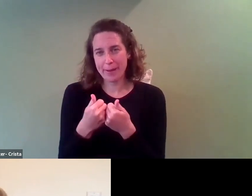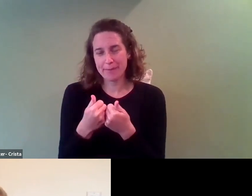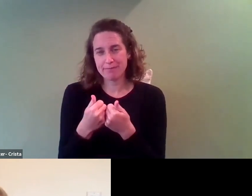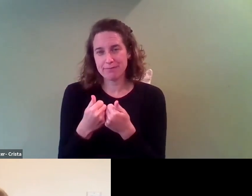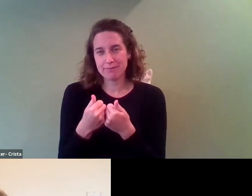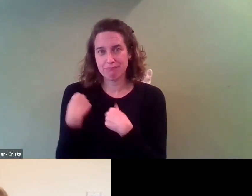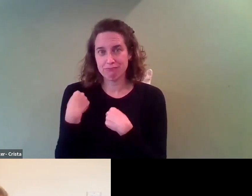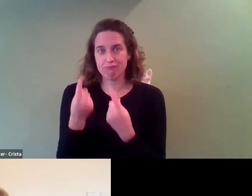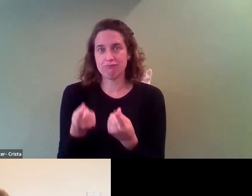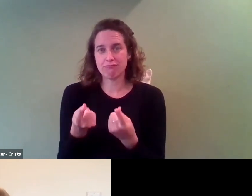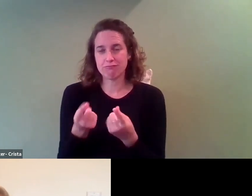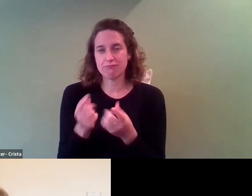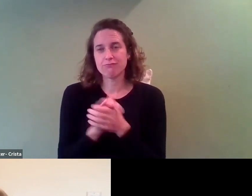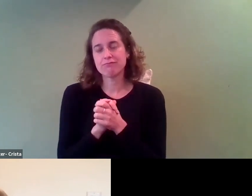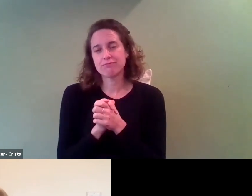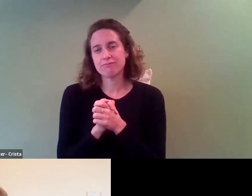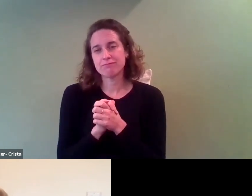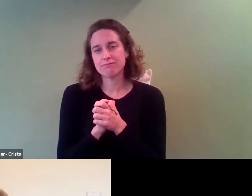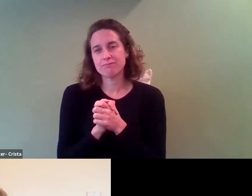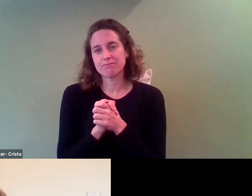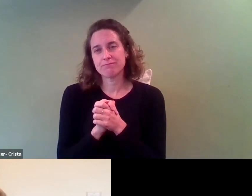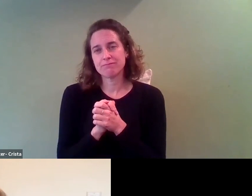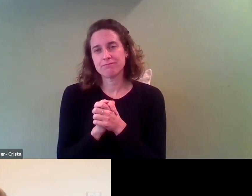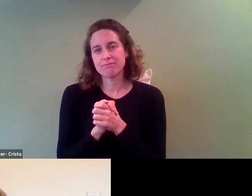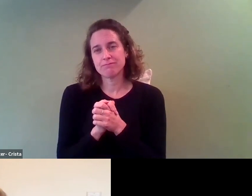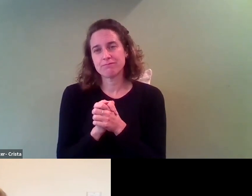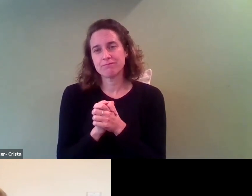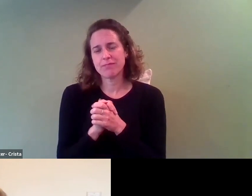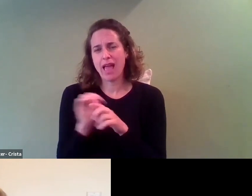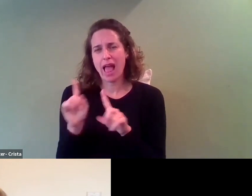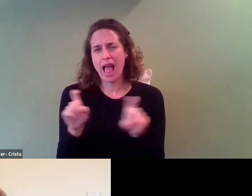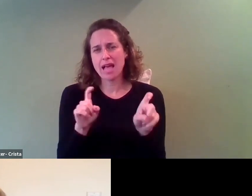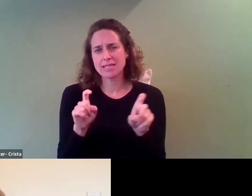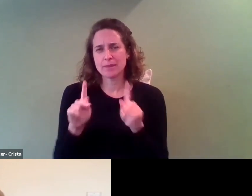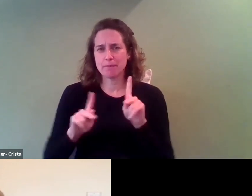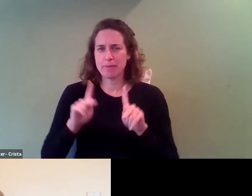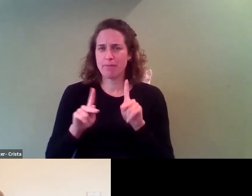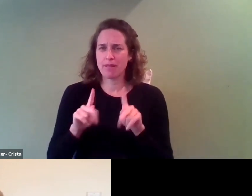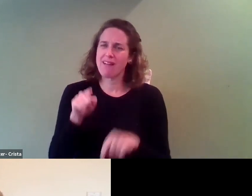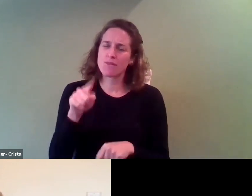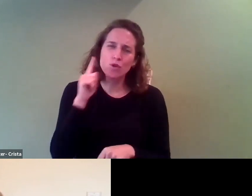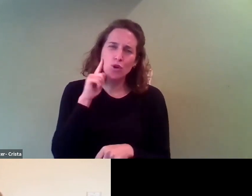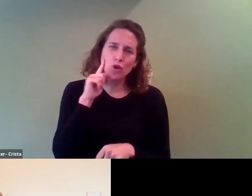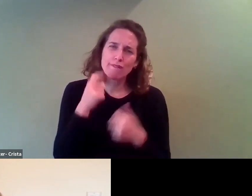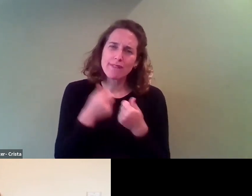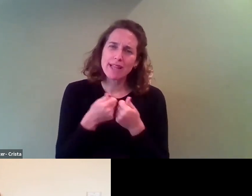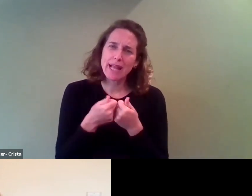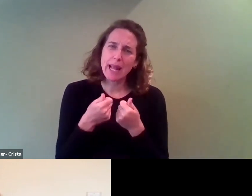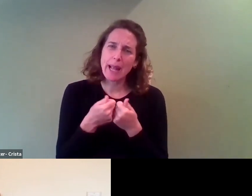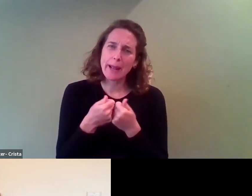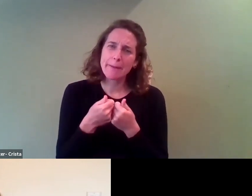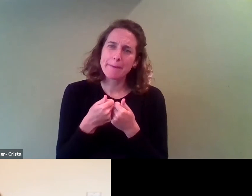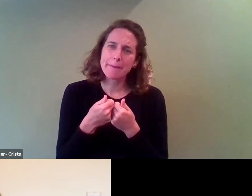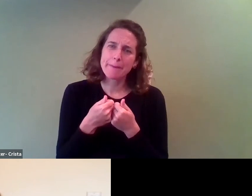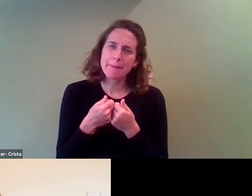few months. And, just asking people, hey, have you heard of this game? My kid's asking me to use